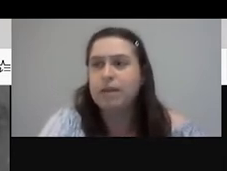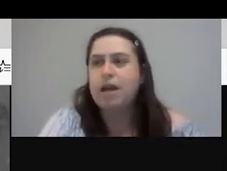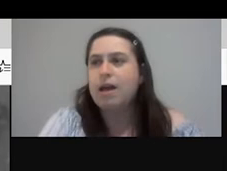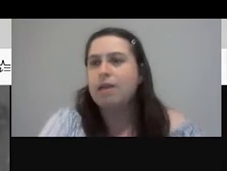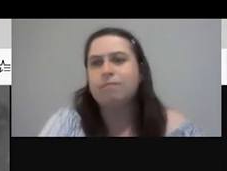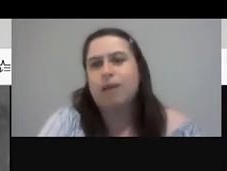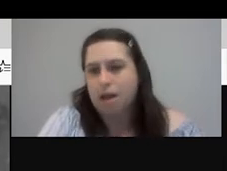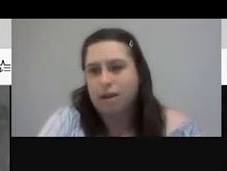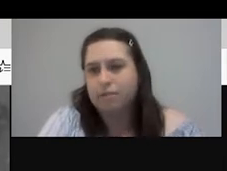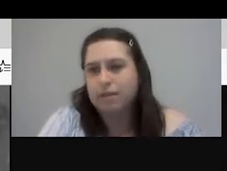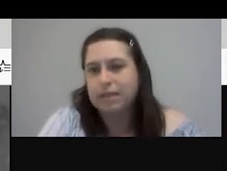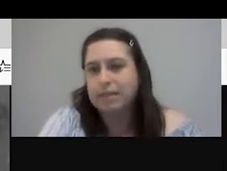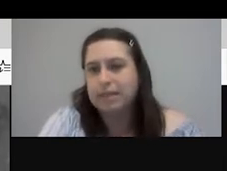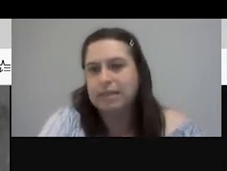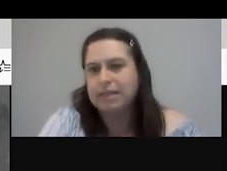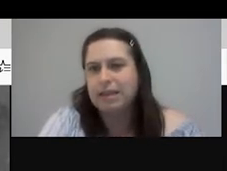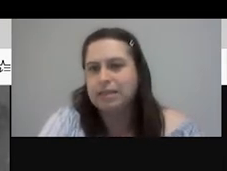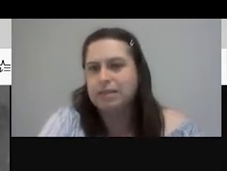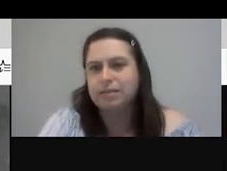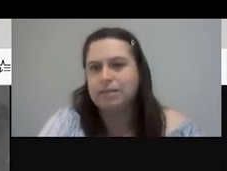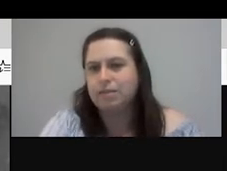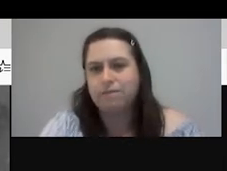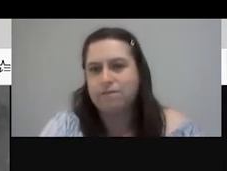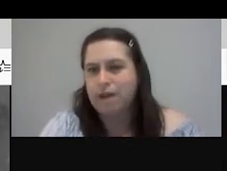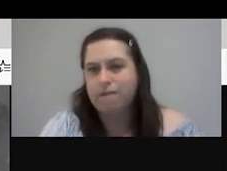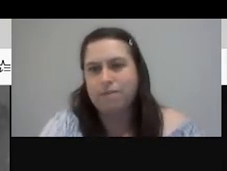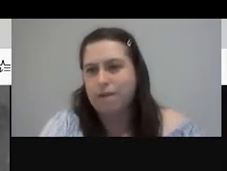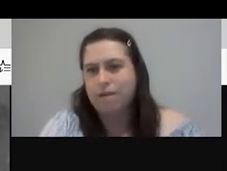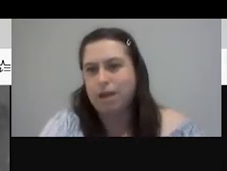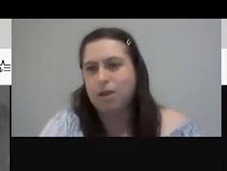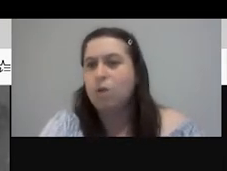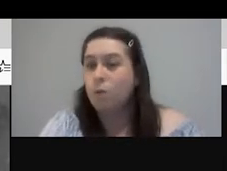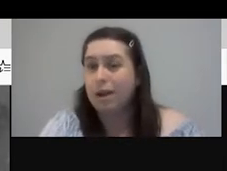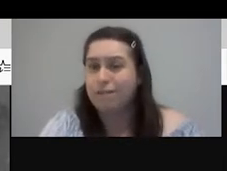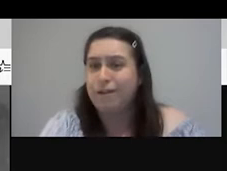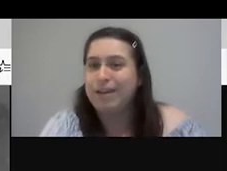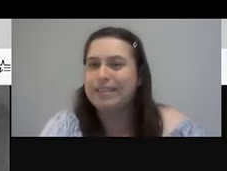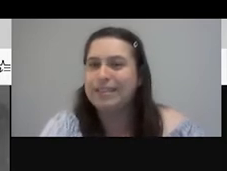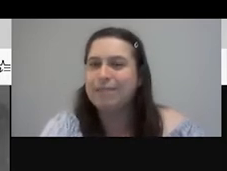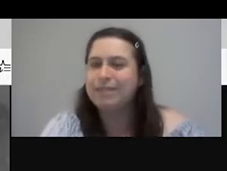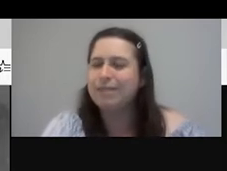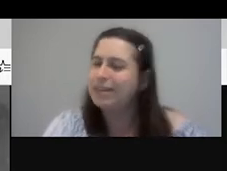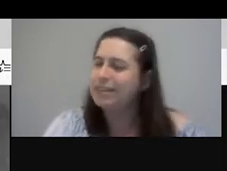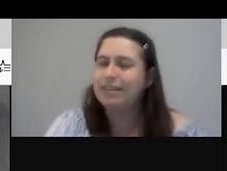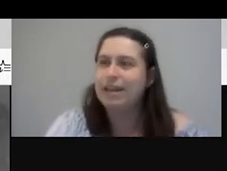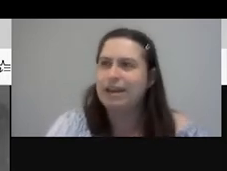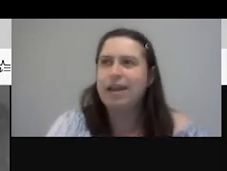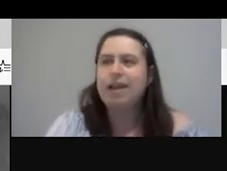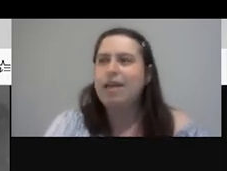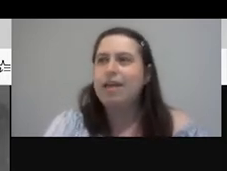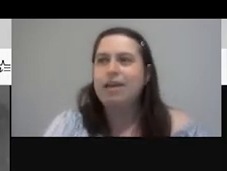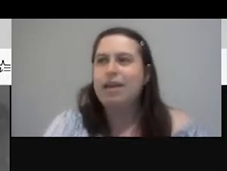world and other ethnicities. It's very, very white focused in museum collections.